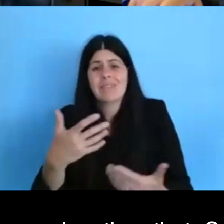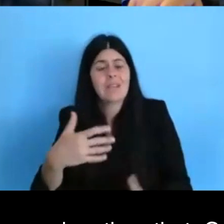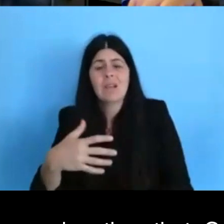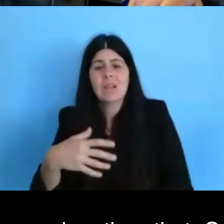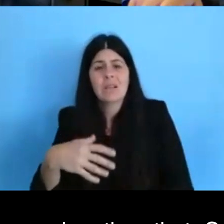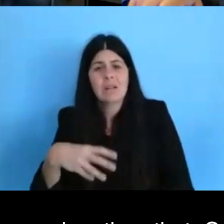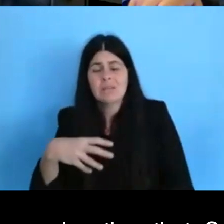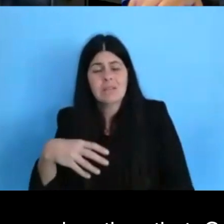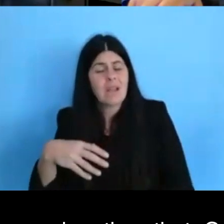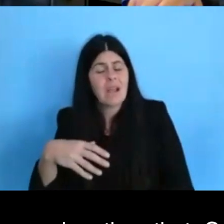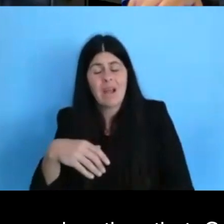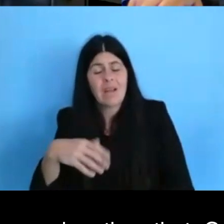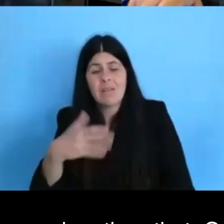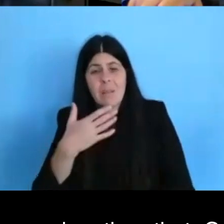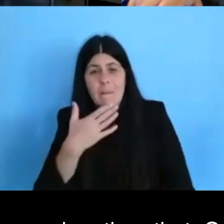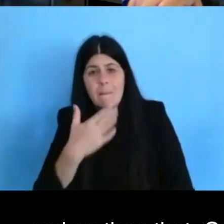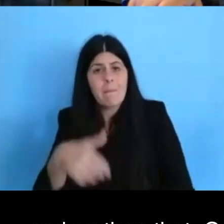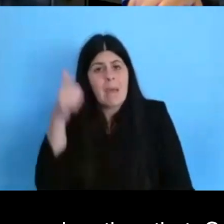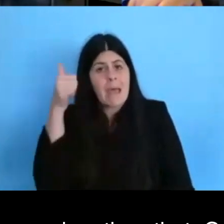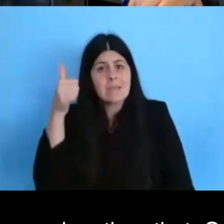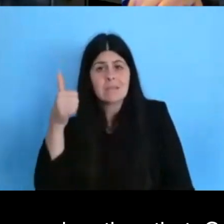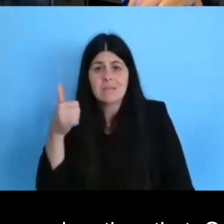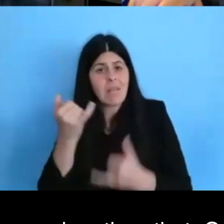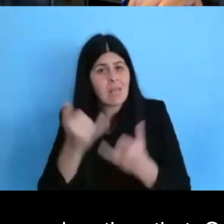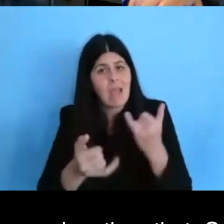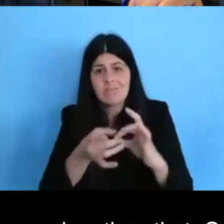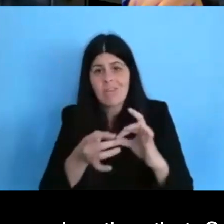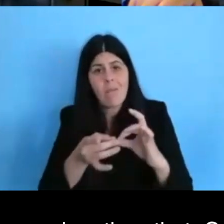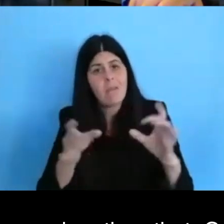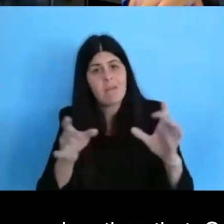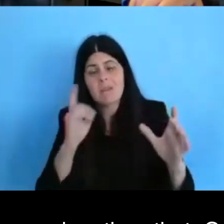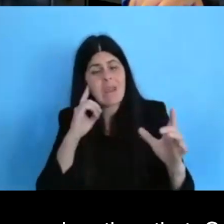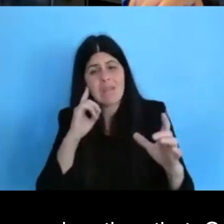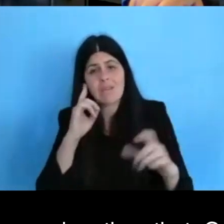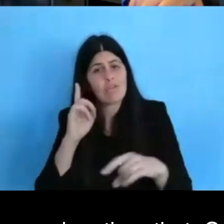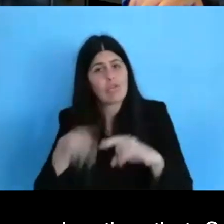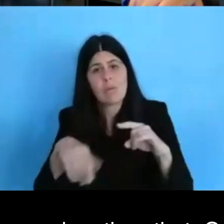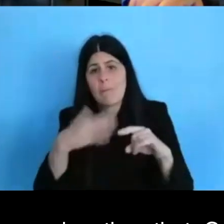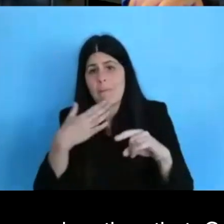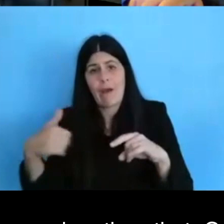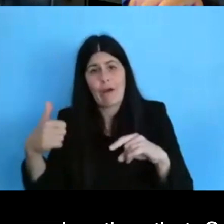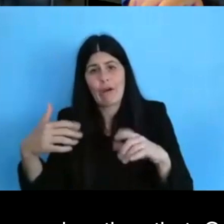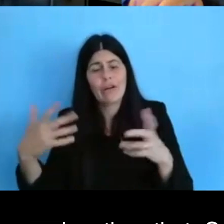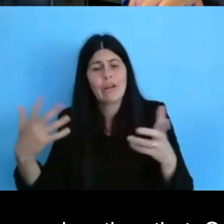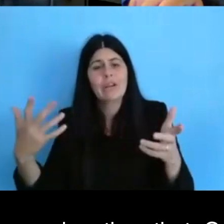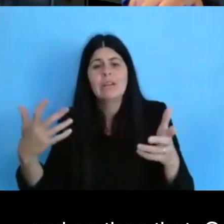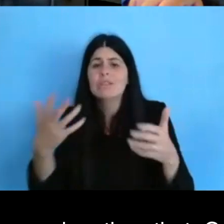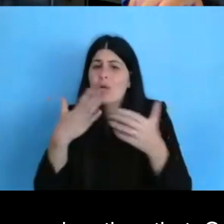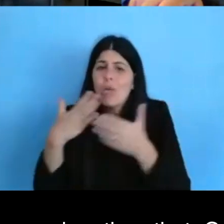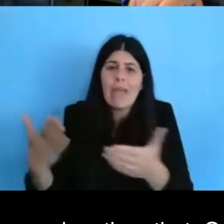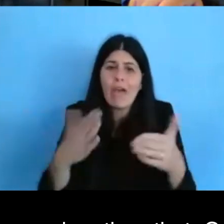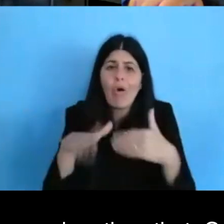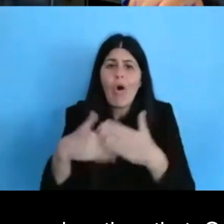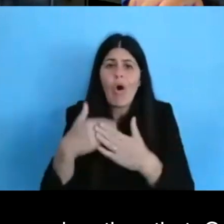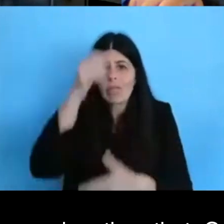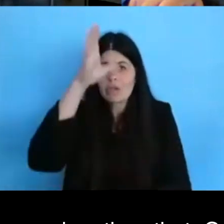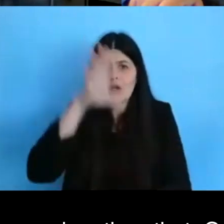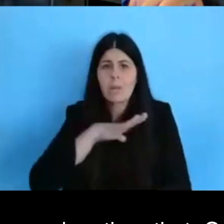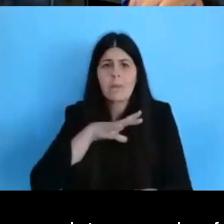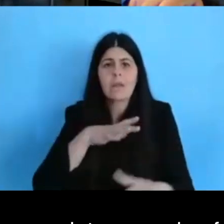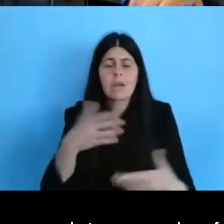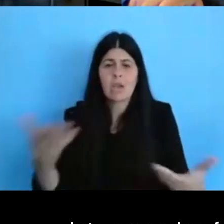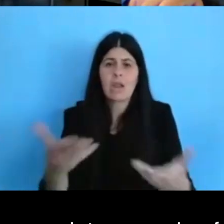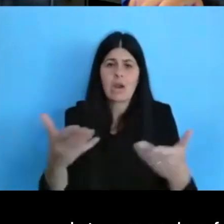than that. Gentlemen, I thank you for being here today, for the incredible work that you